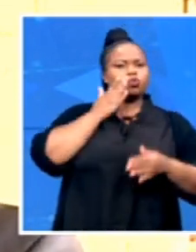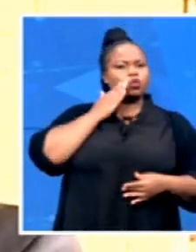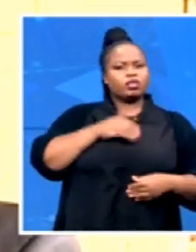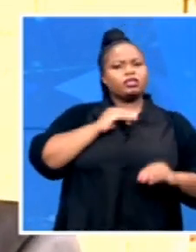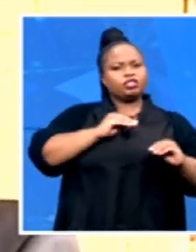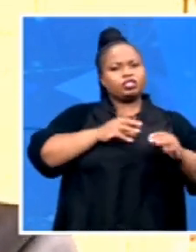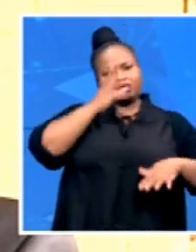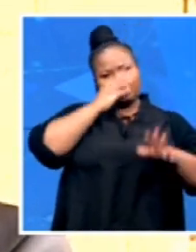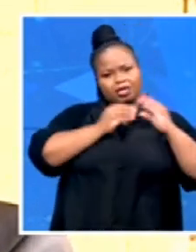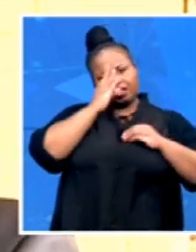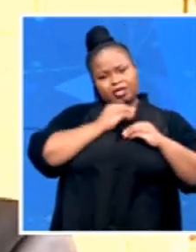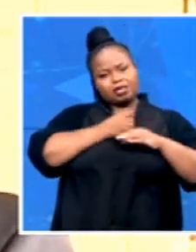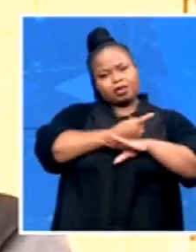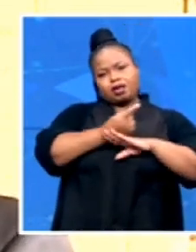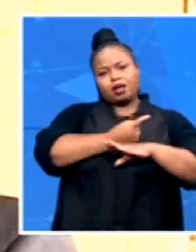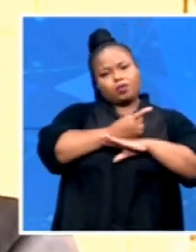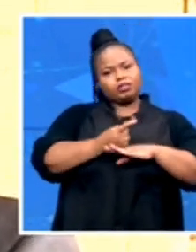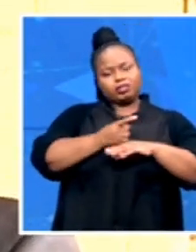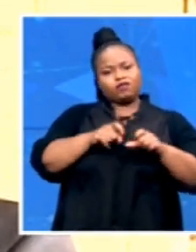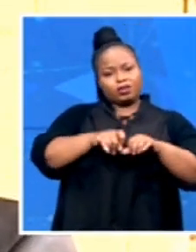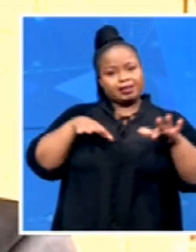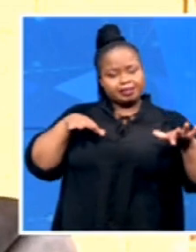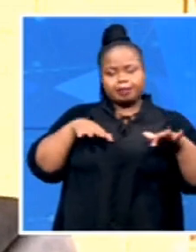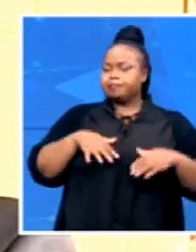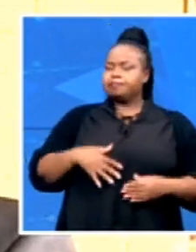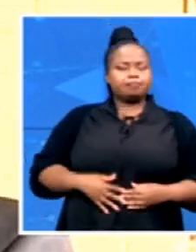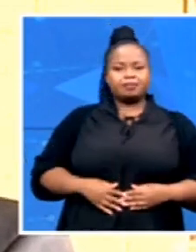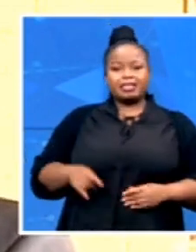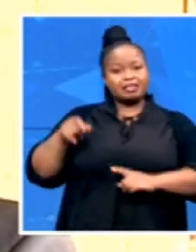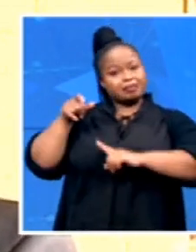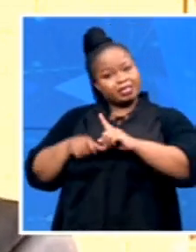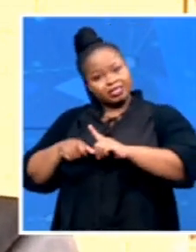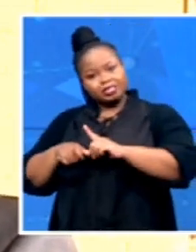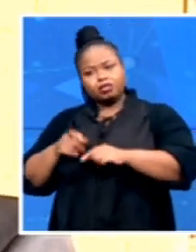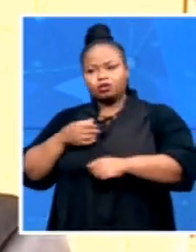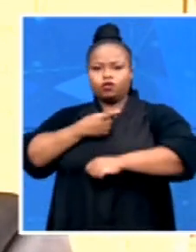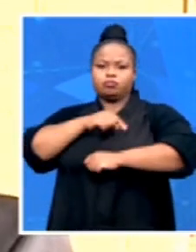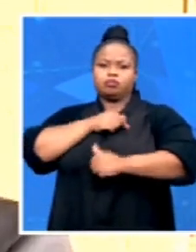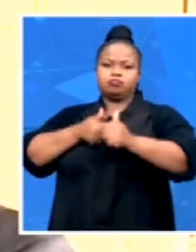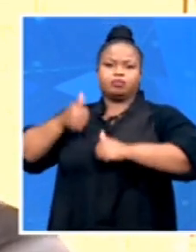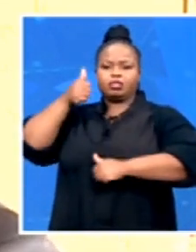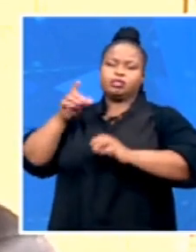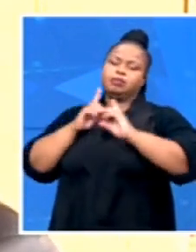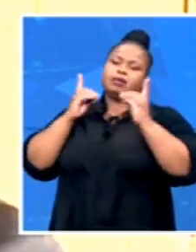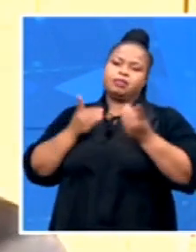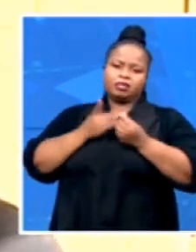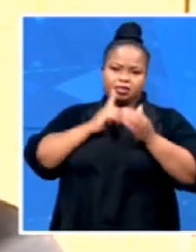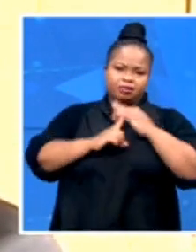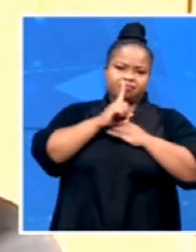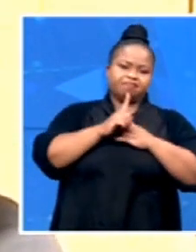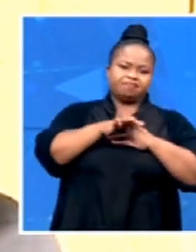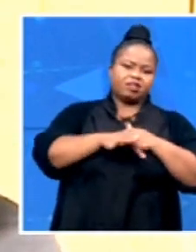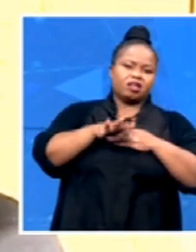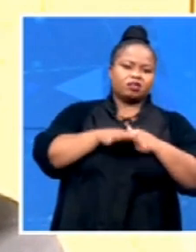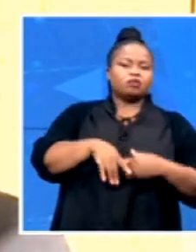teaching and learning hours during examinations, unless that person is authorized by the department to enter the premises and do whatever that is related to